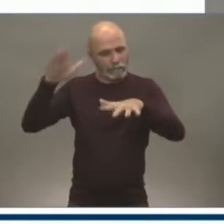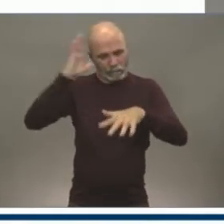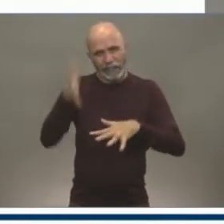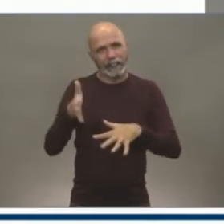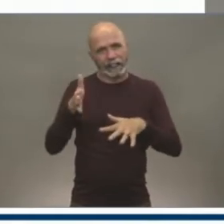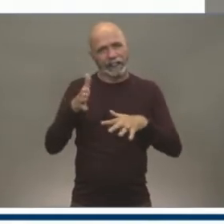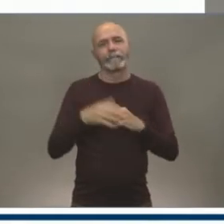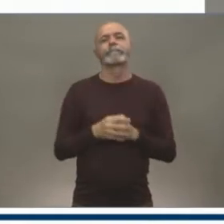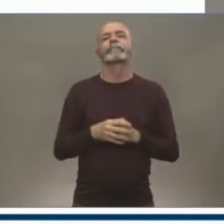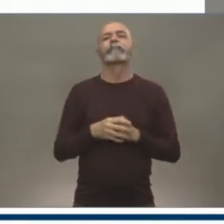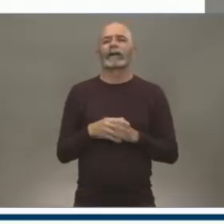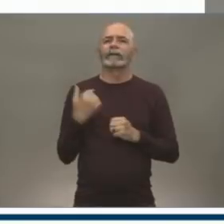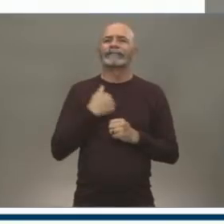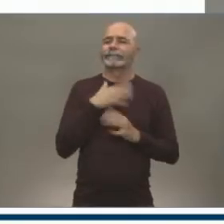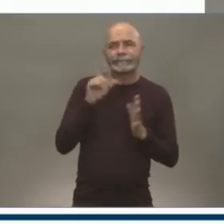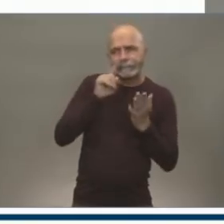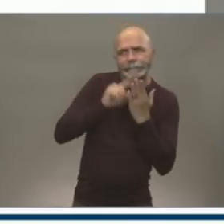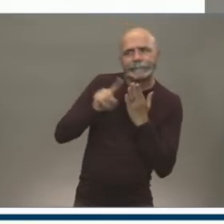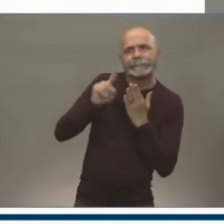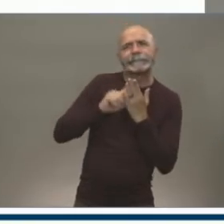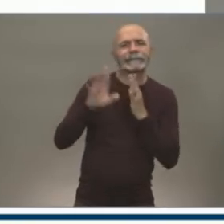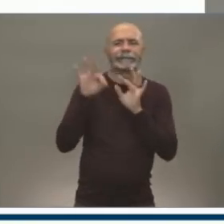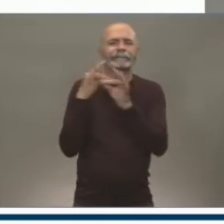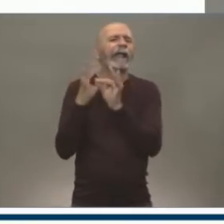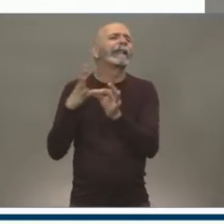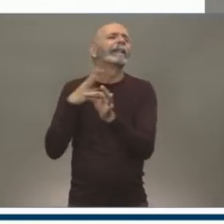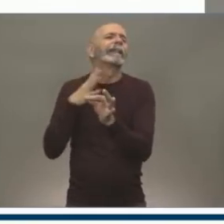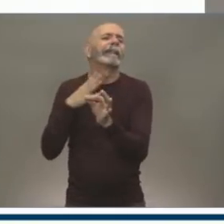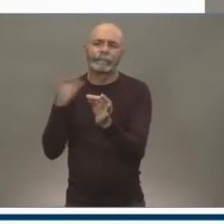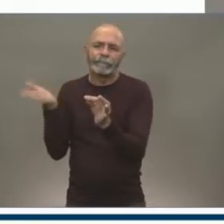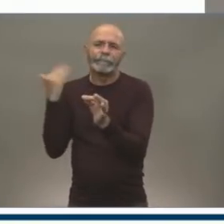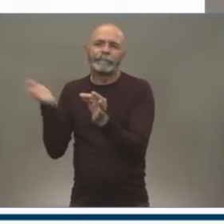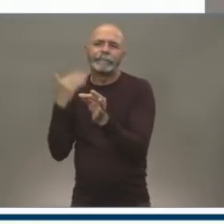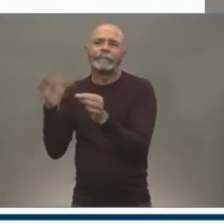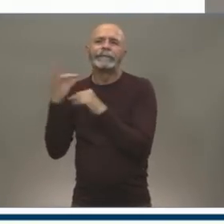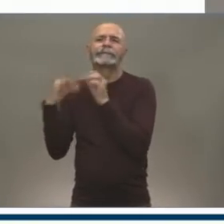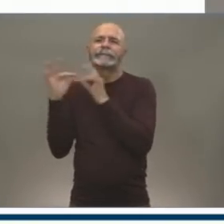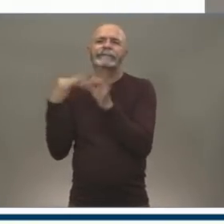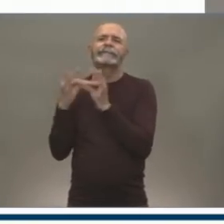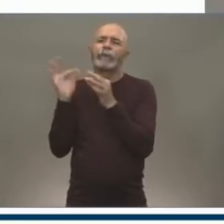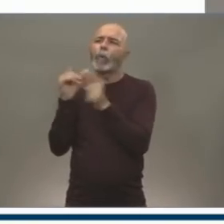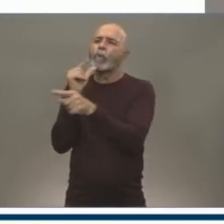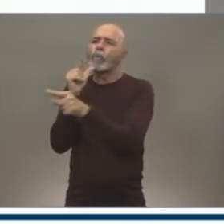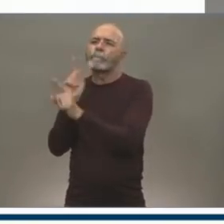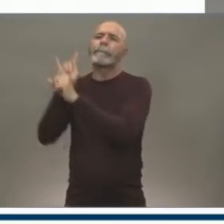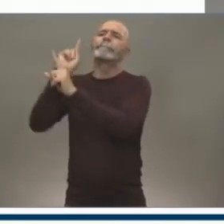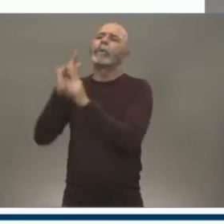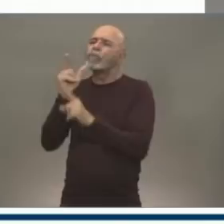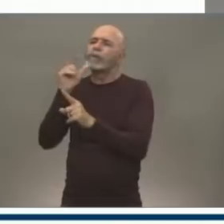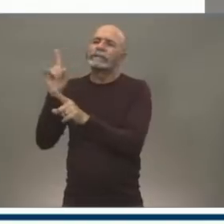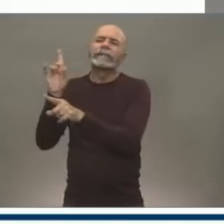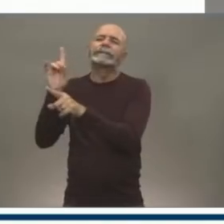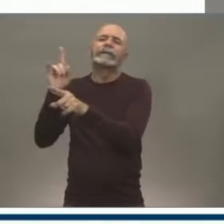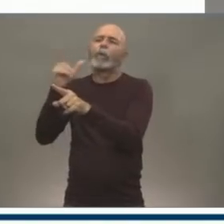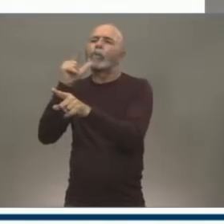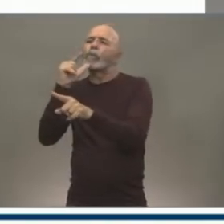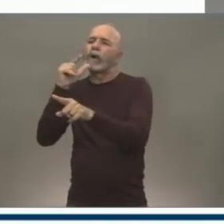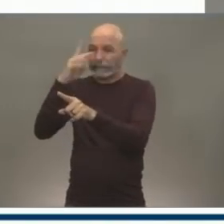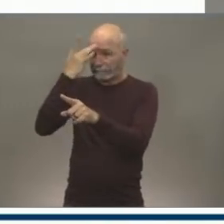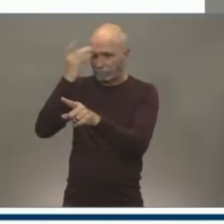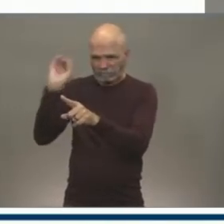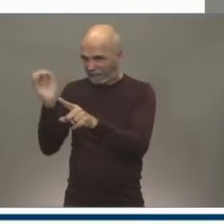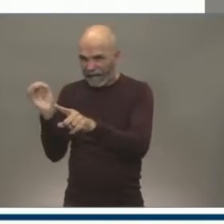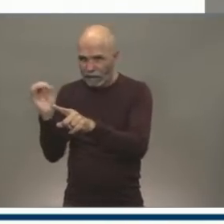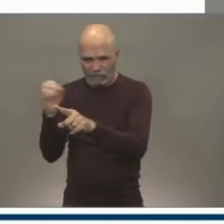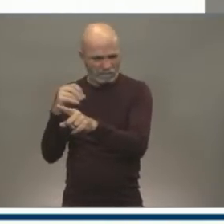the testing, and what that does is to identify as many people as possible who are these asymptomatic individuals,